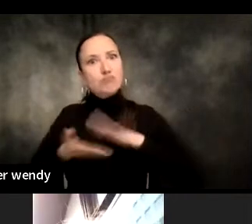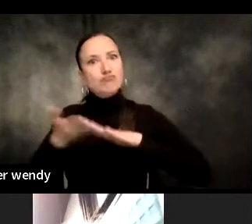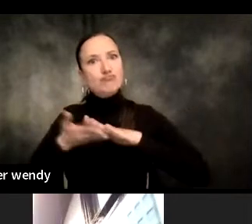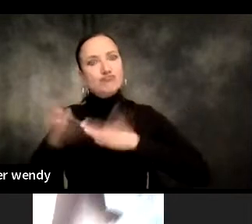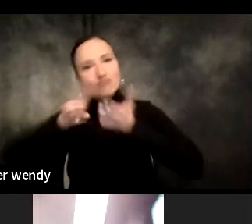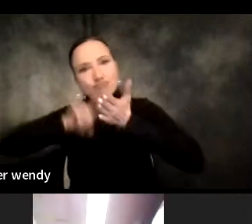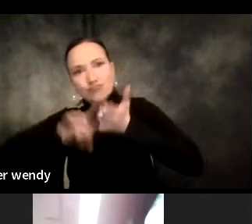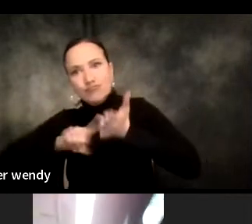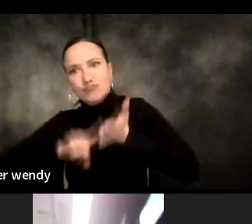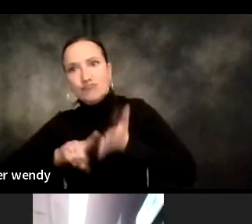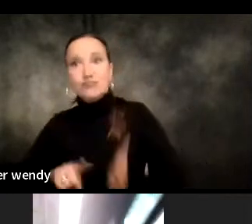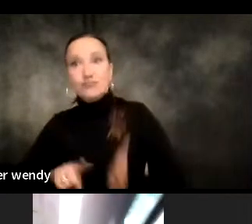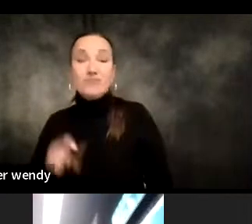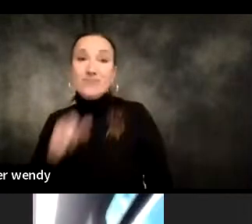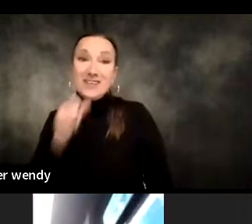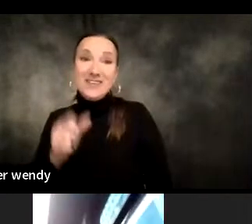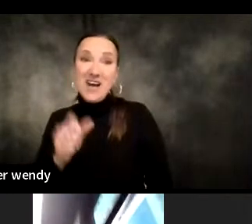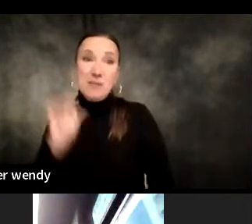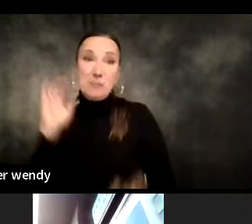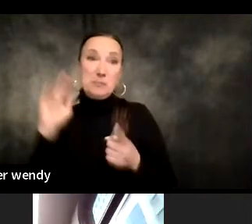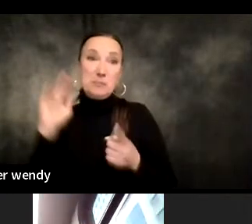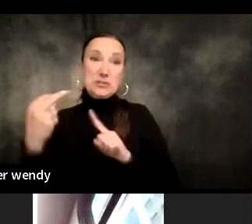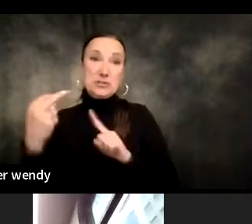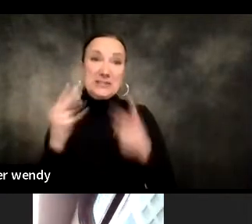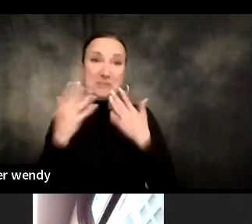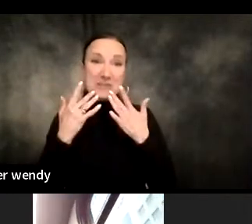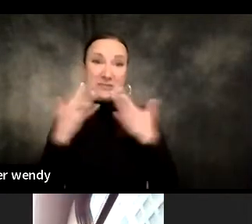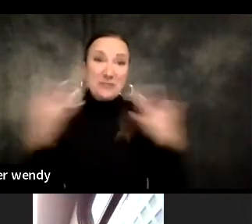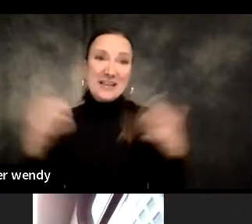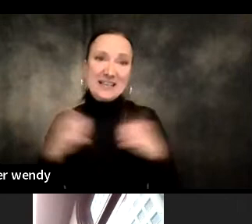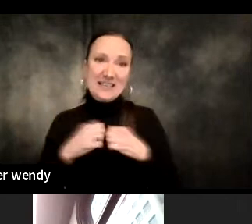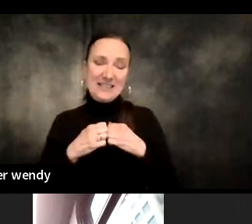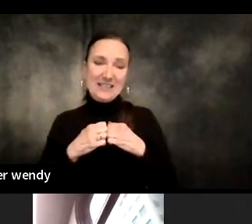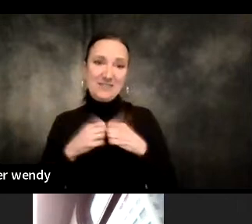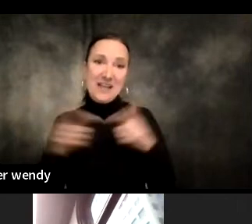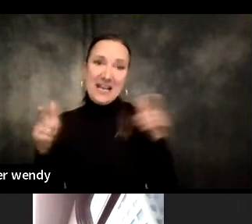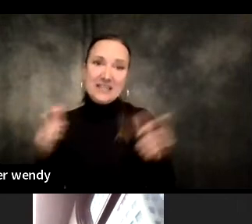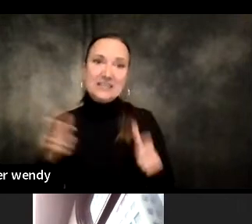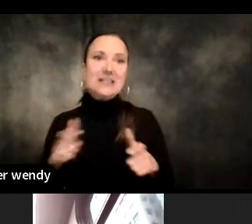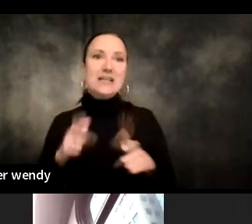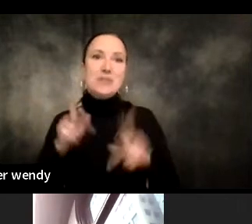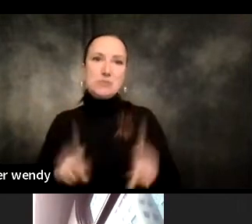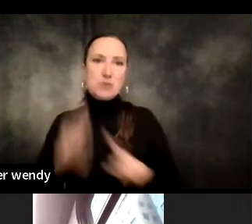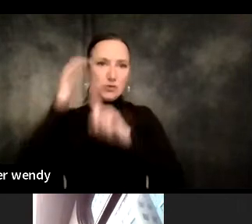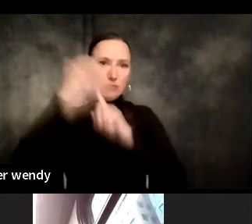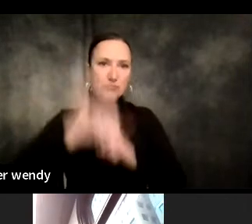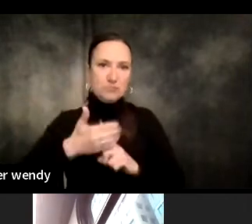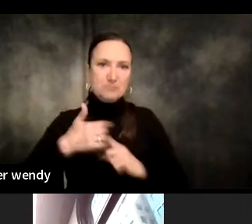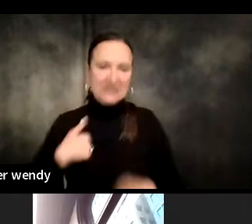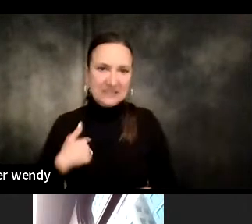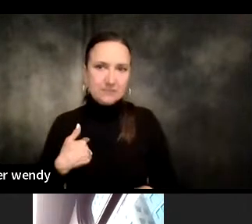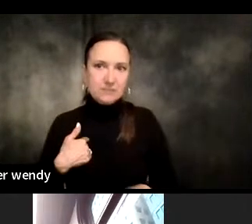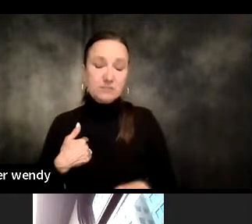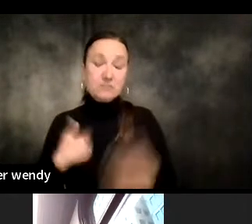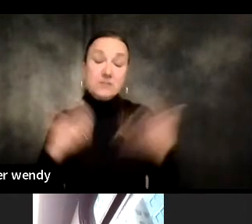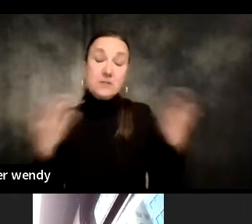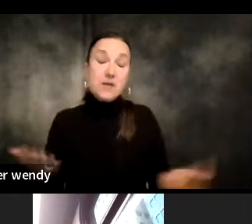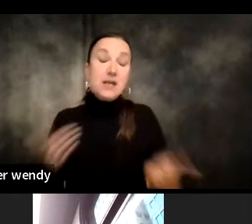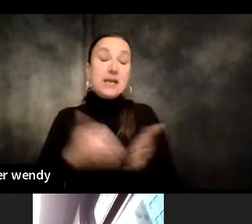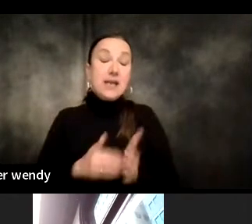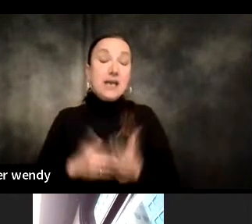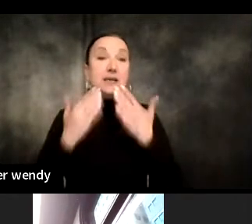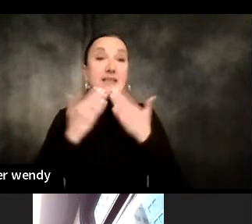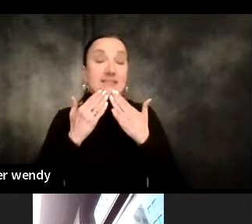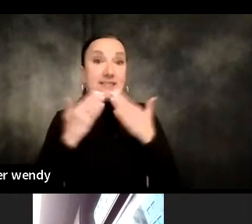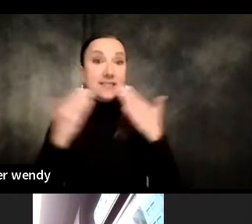that probably won't be the most friendliest or amicable way of handling it. Outside of that, I just like to again say thank